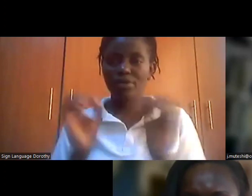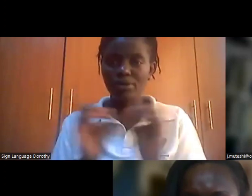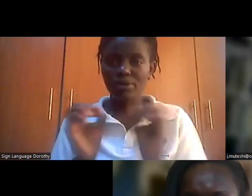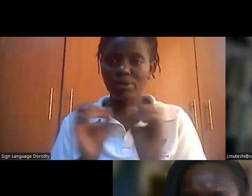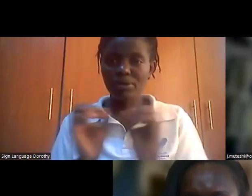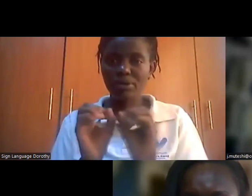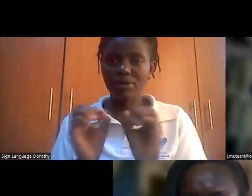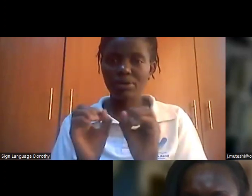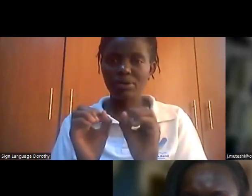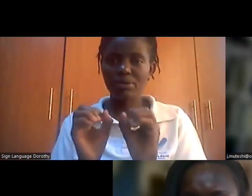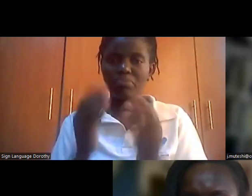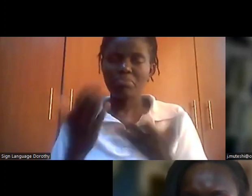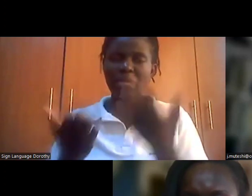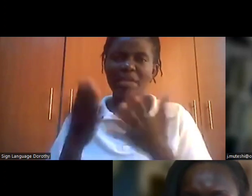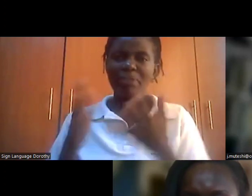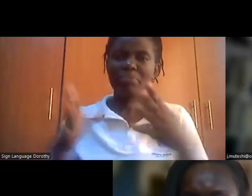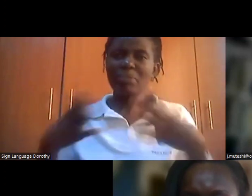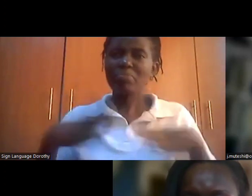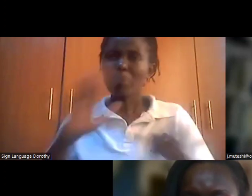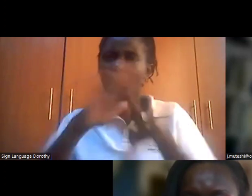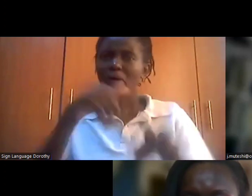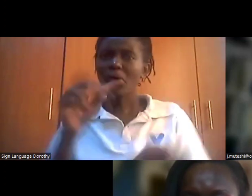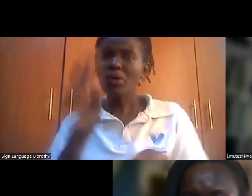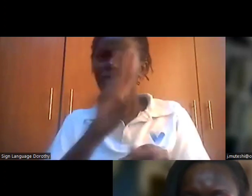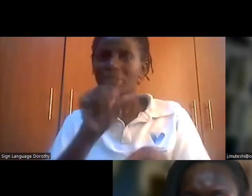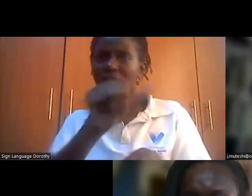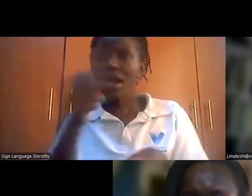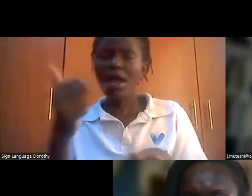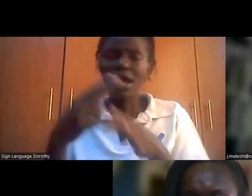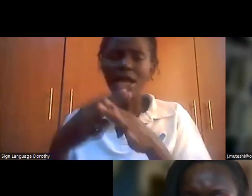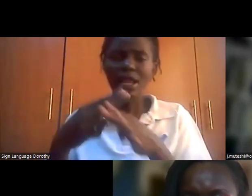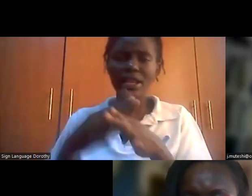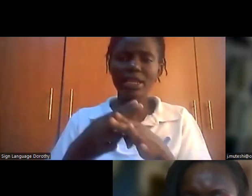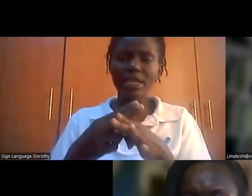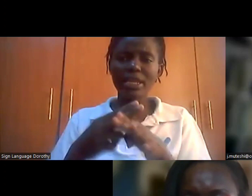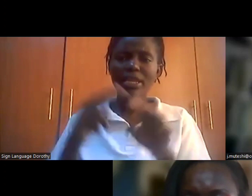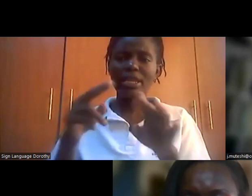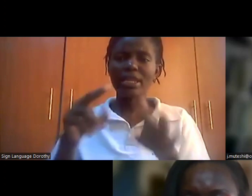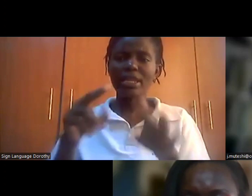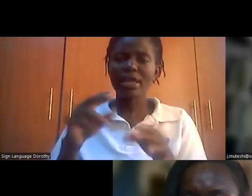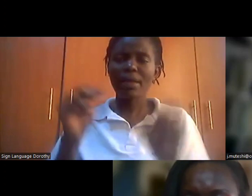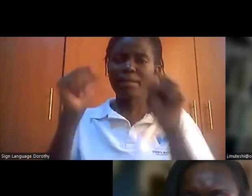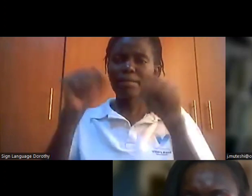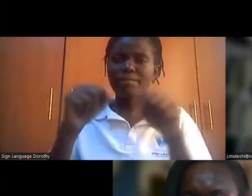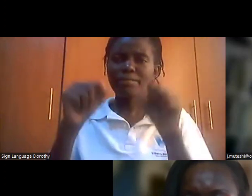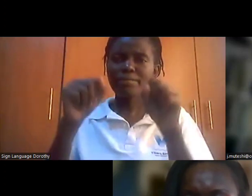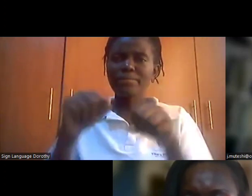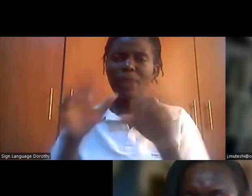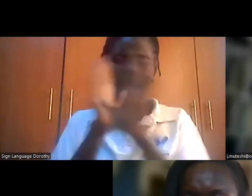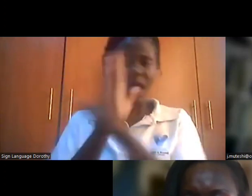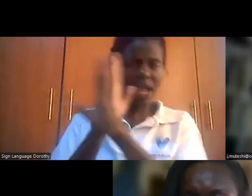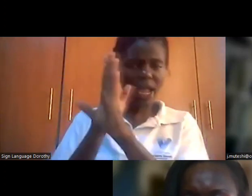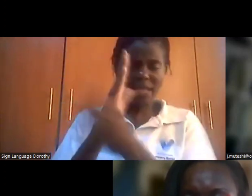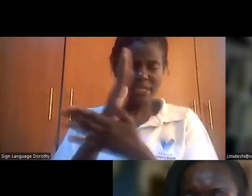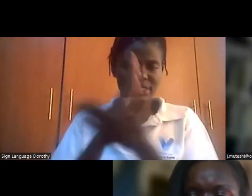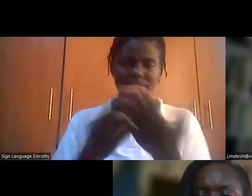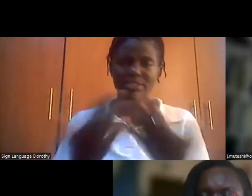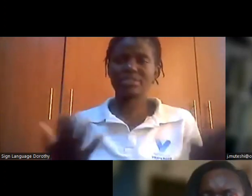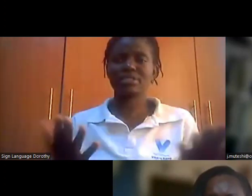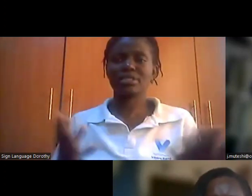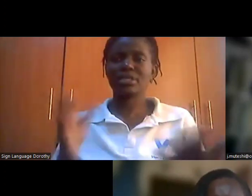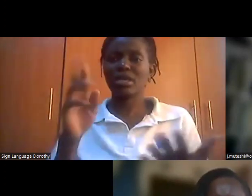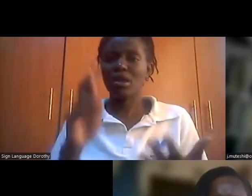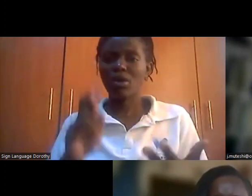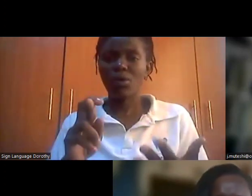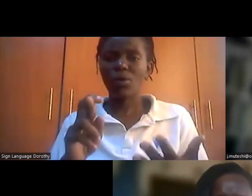to make it invisible? And also, critically, you're also sharing with us the continuing critical importance of